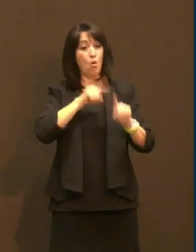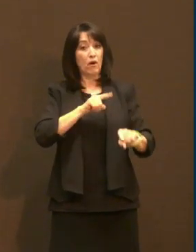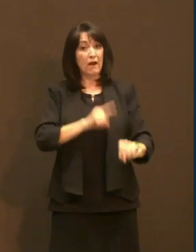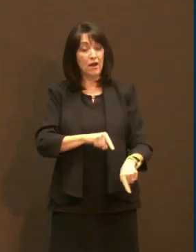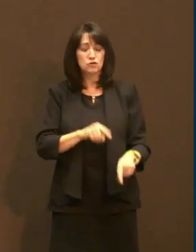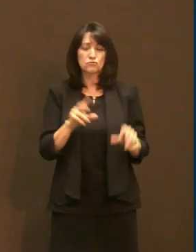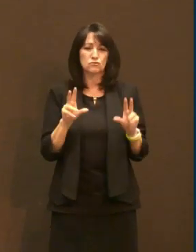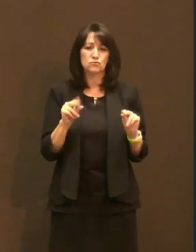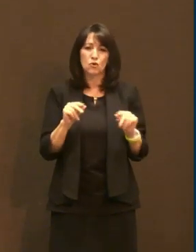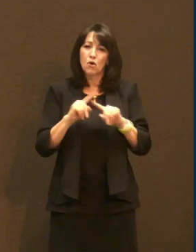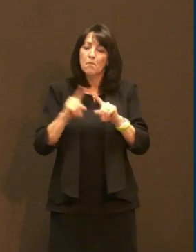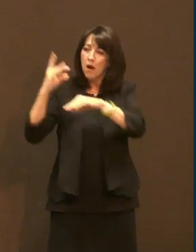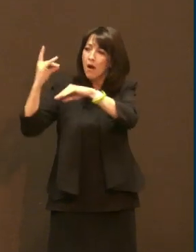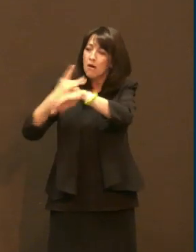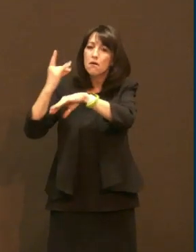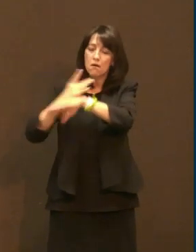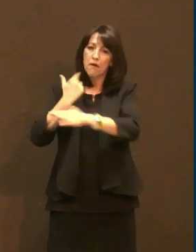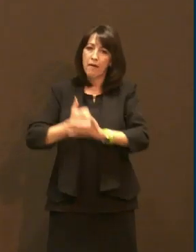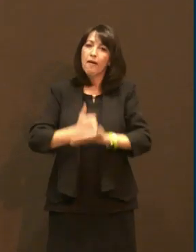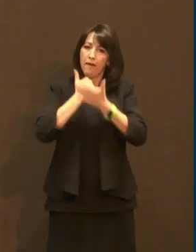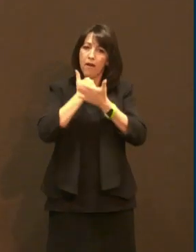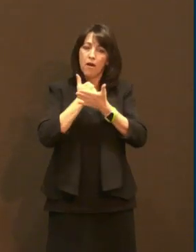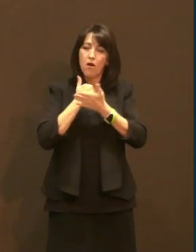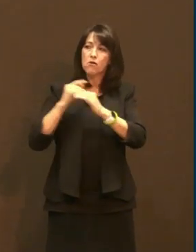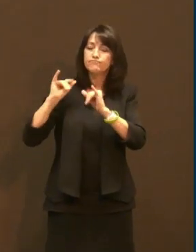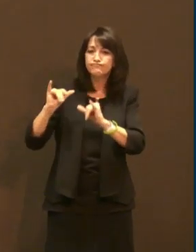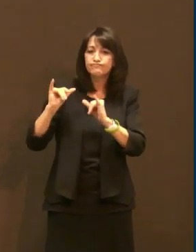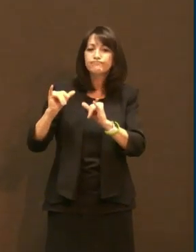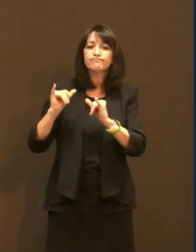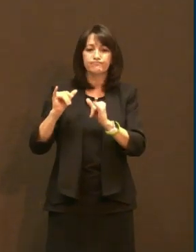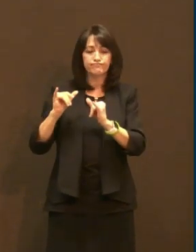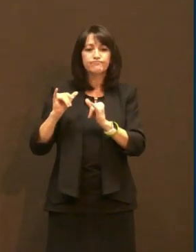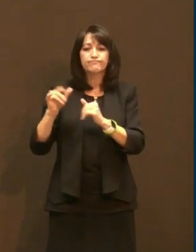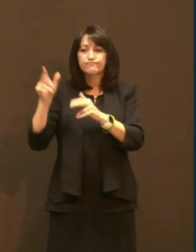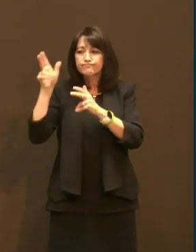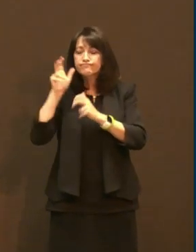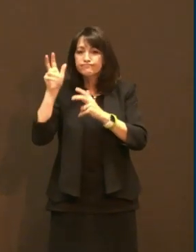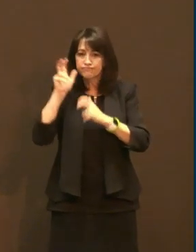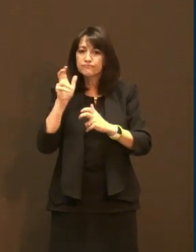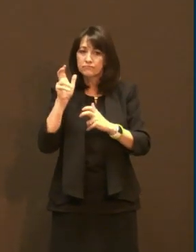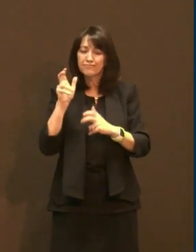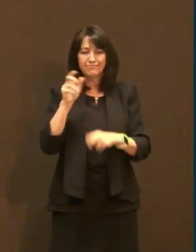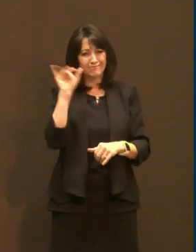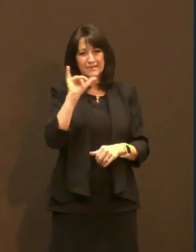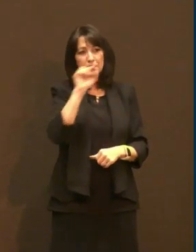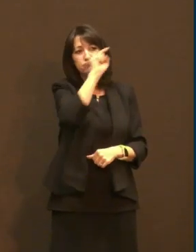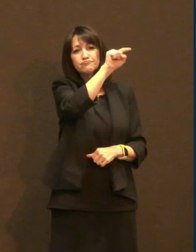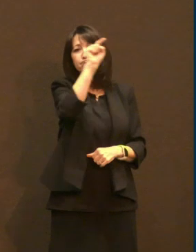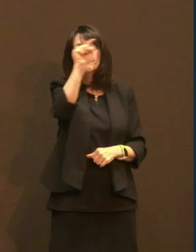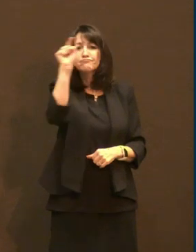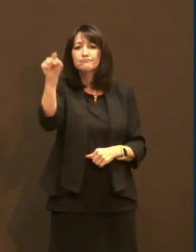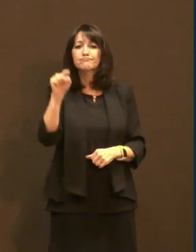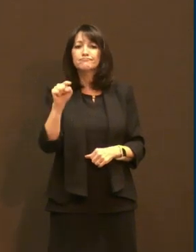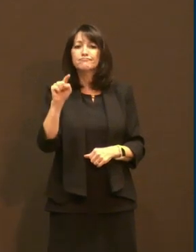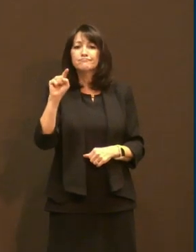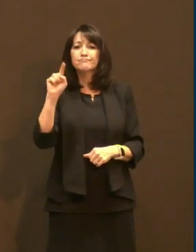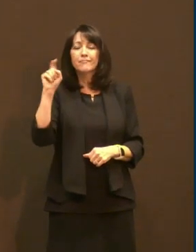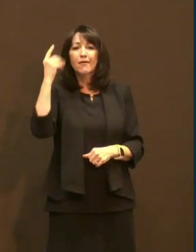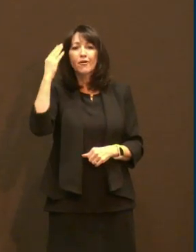supplying the supplies that we need. And every state, I know every governor is working on that, and we continue to work on